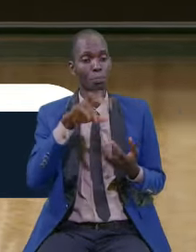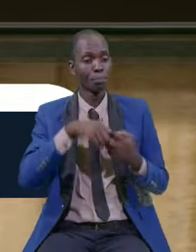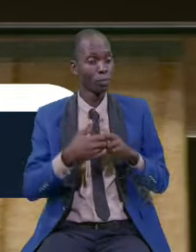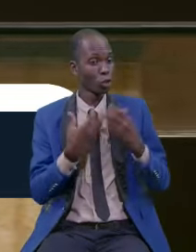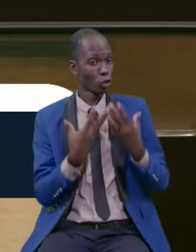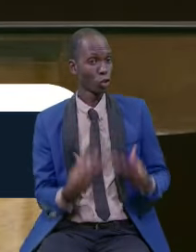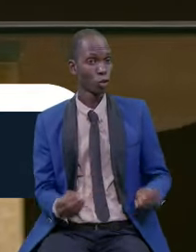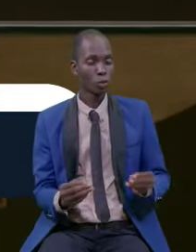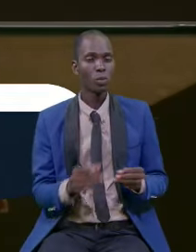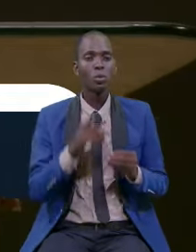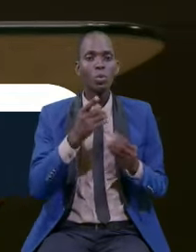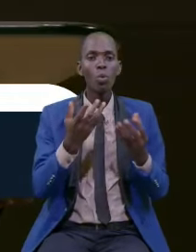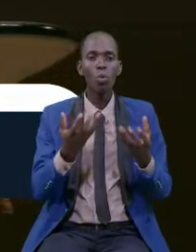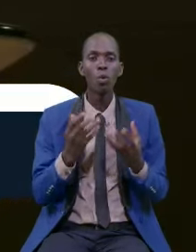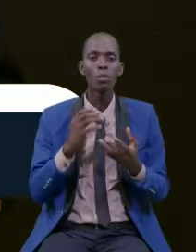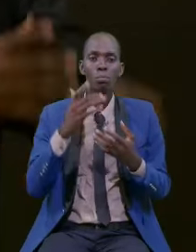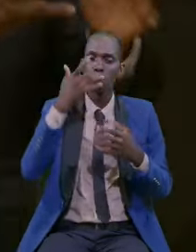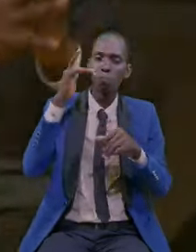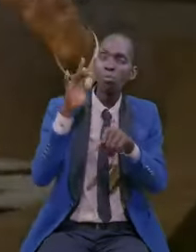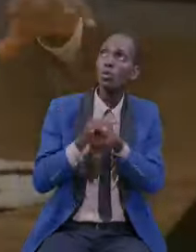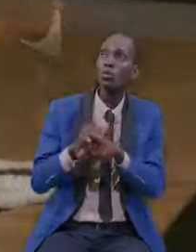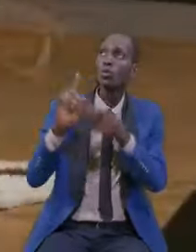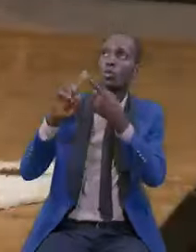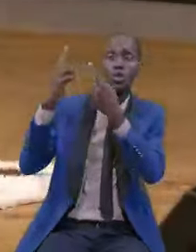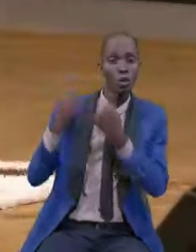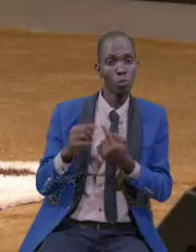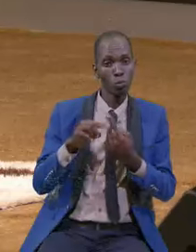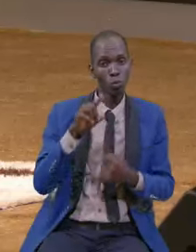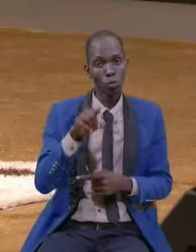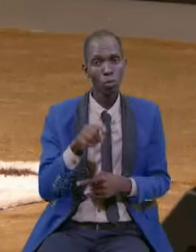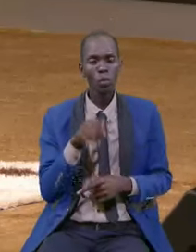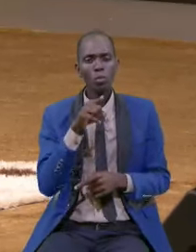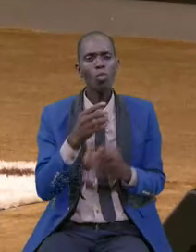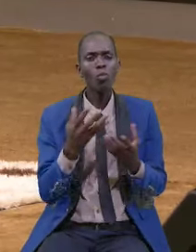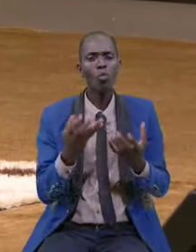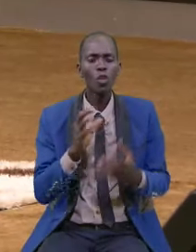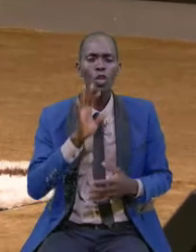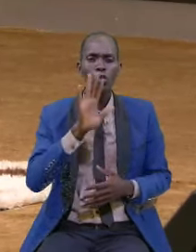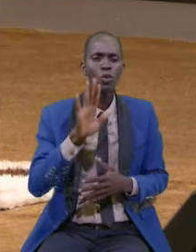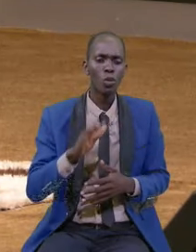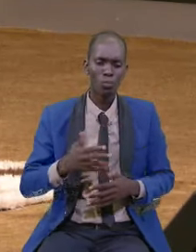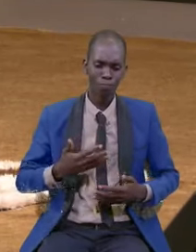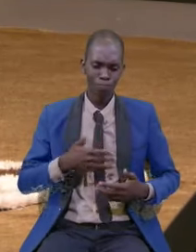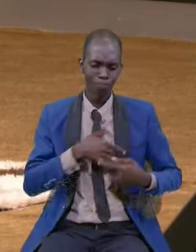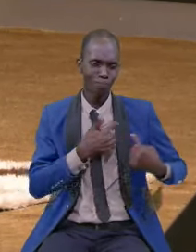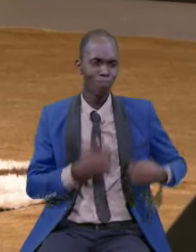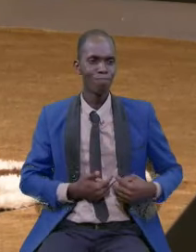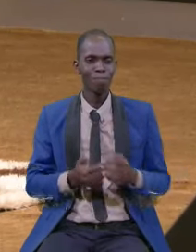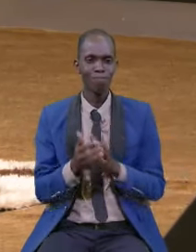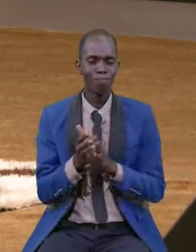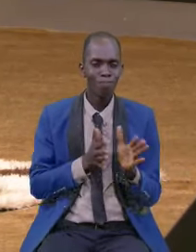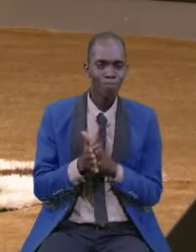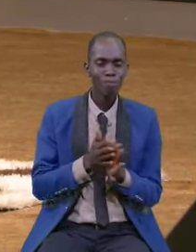want a promise fulfilled. You want to see your desire done,